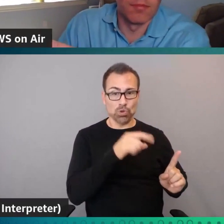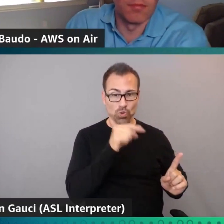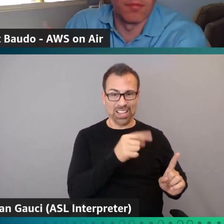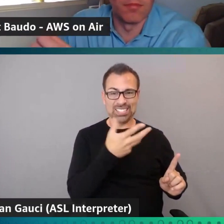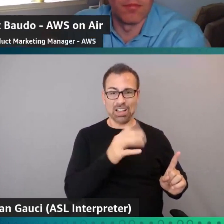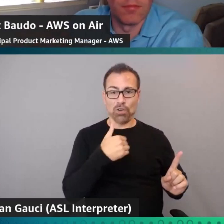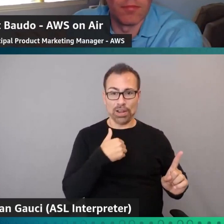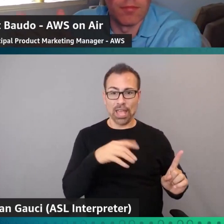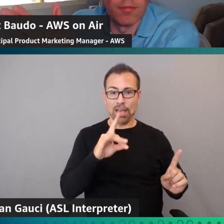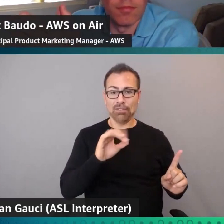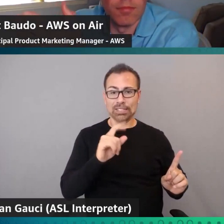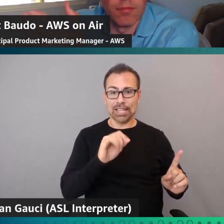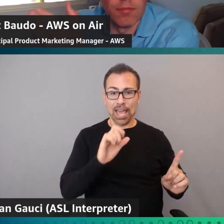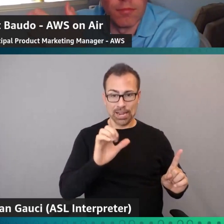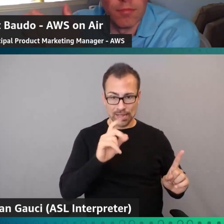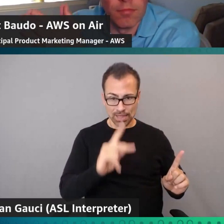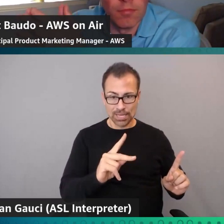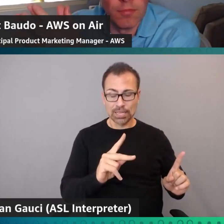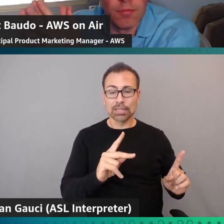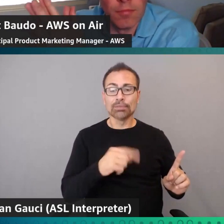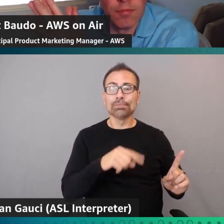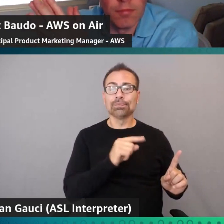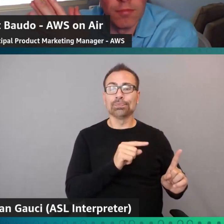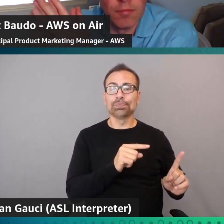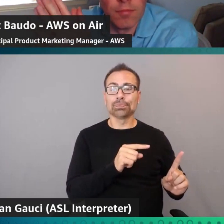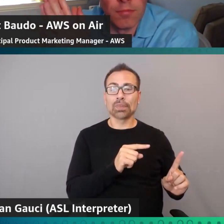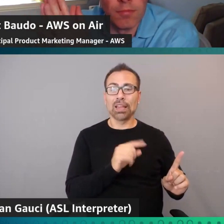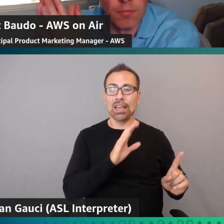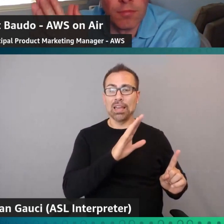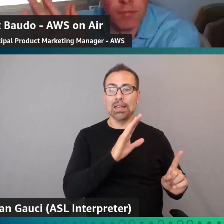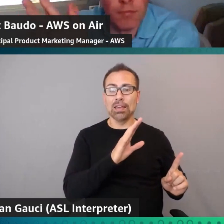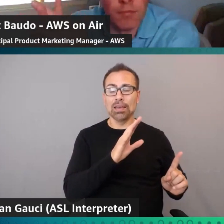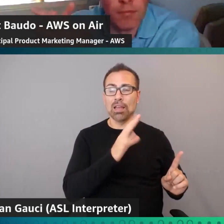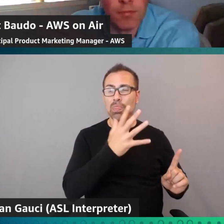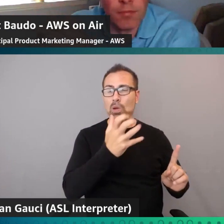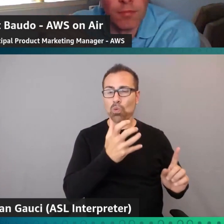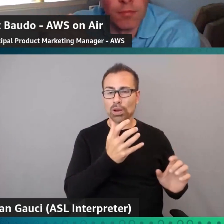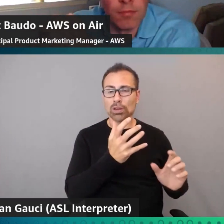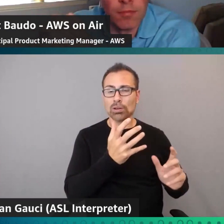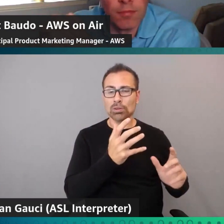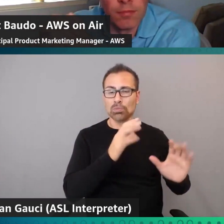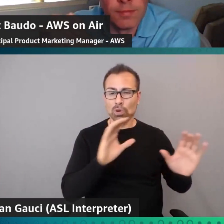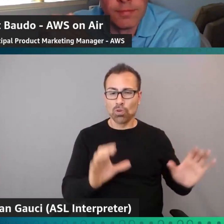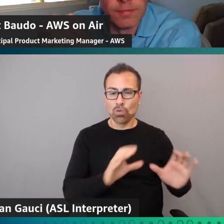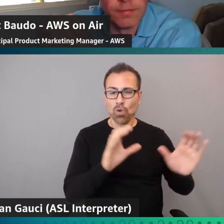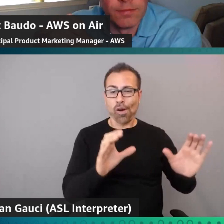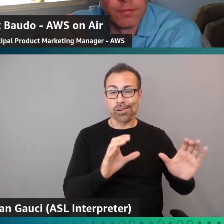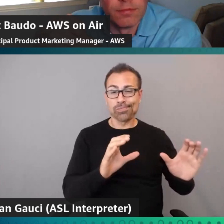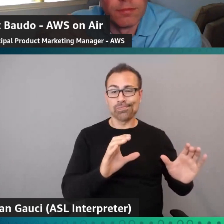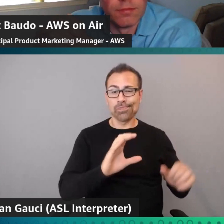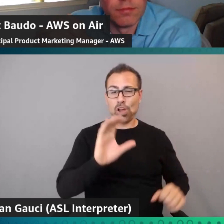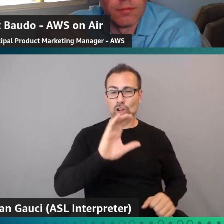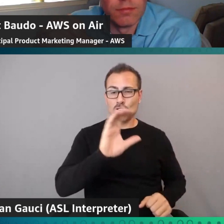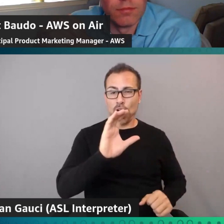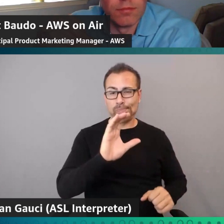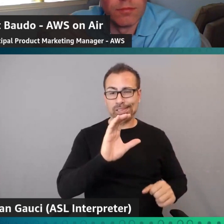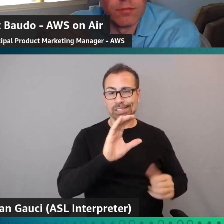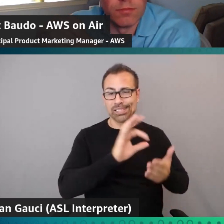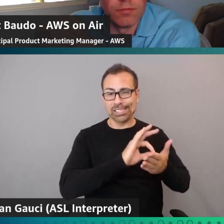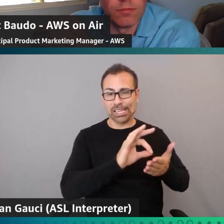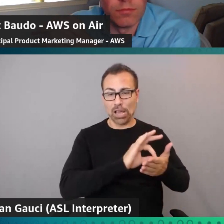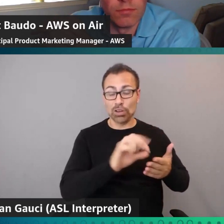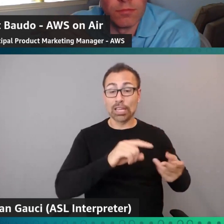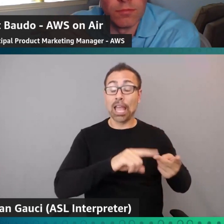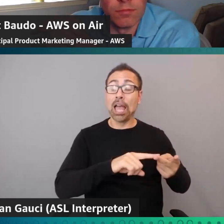in their AWS environment. And the customer wanted to perform, or they are thinking to perform carbon accounting and footprint analysis at